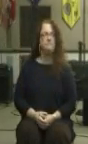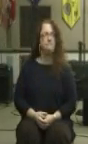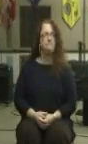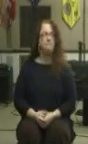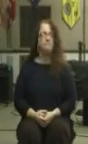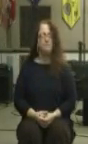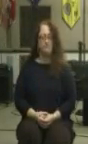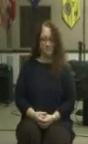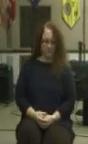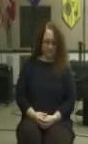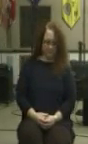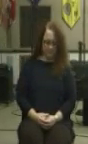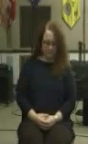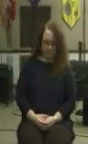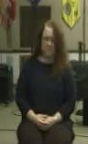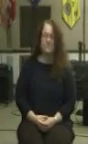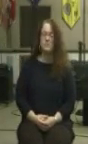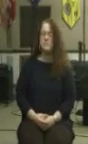came forward?